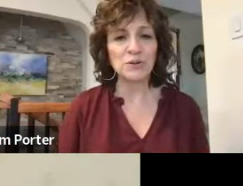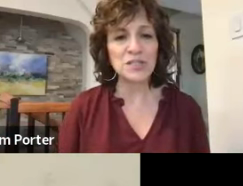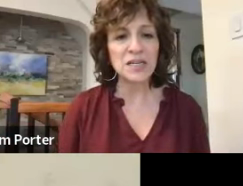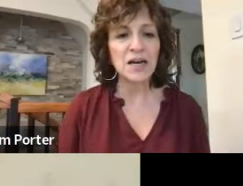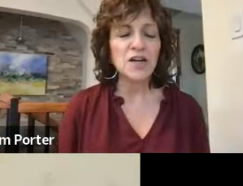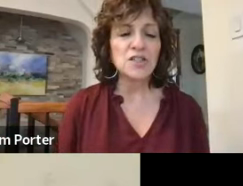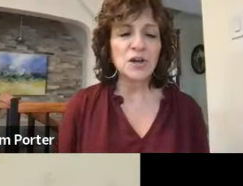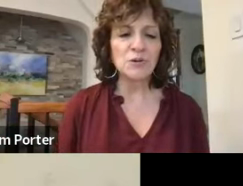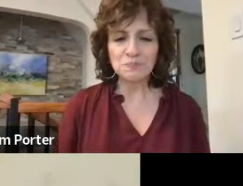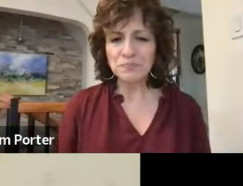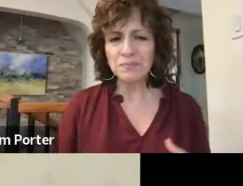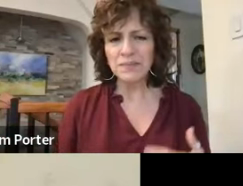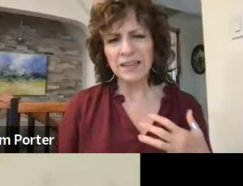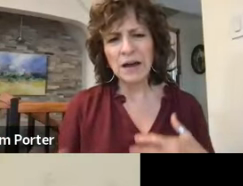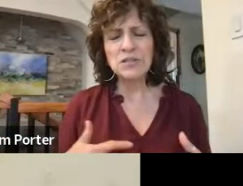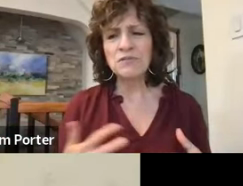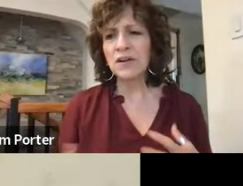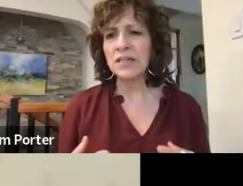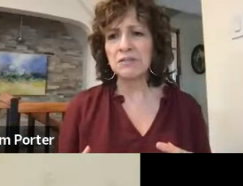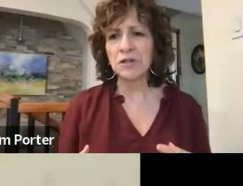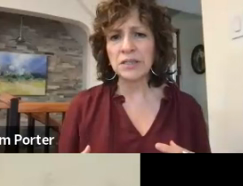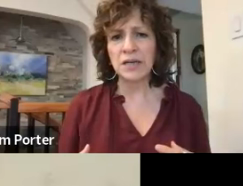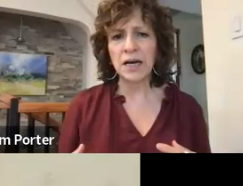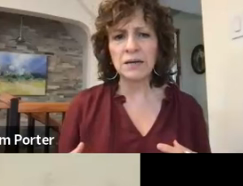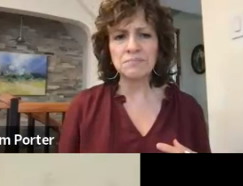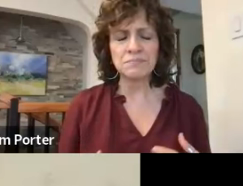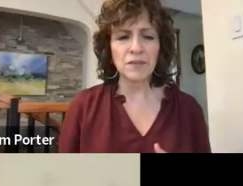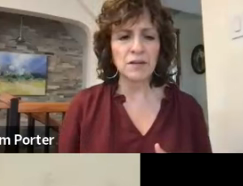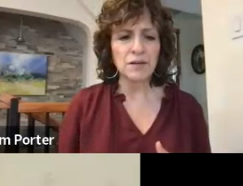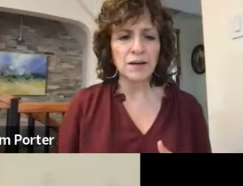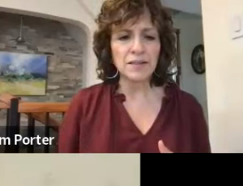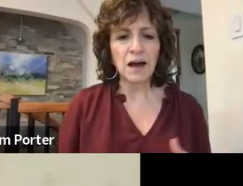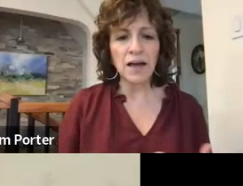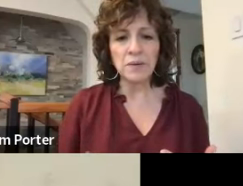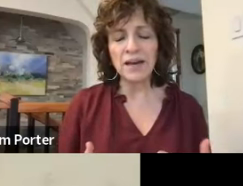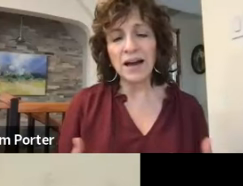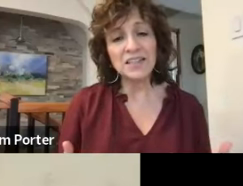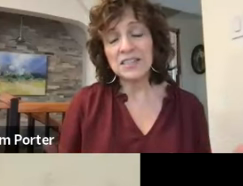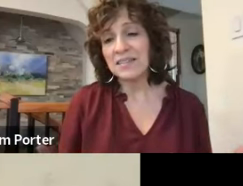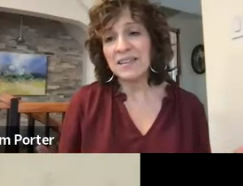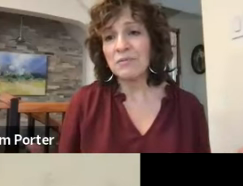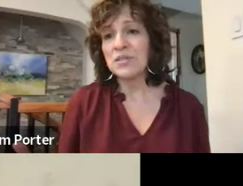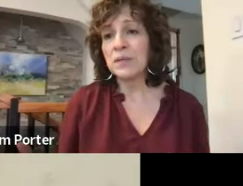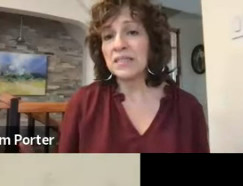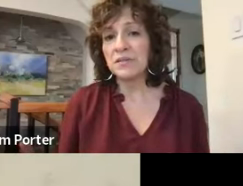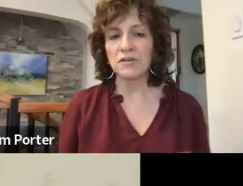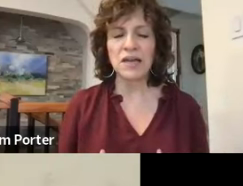low potency. So that was a very different time. And I just didn't think it was a big deal though. And